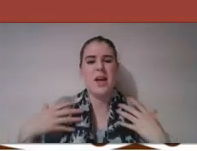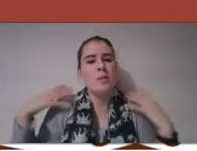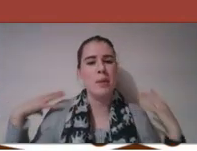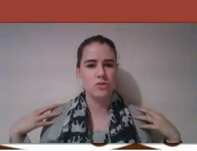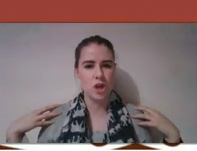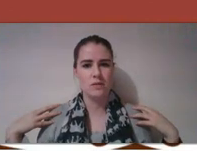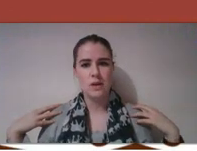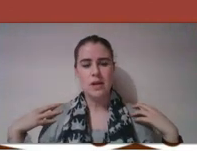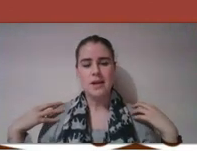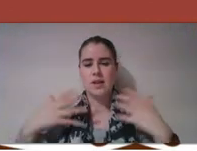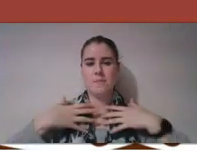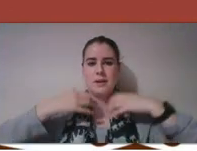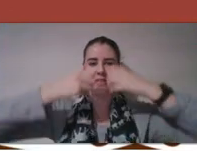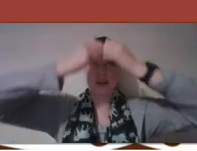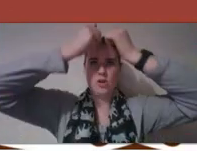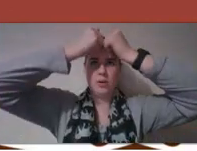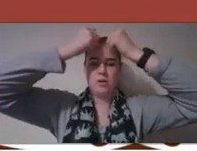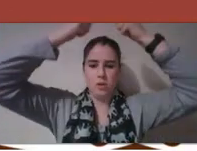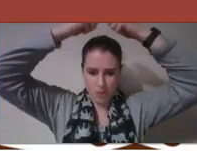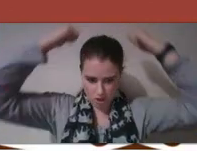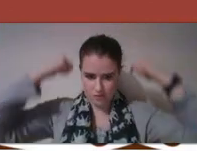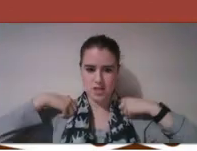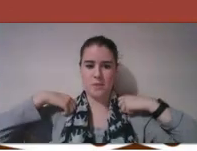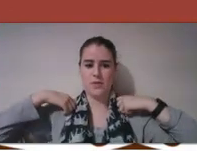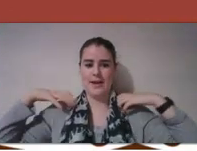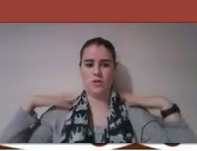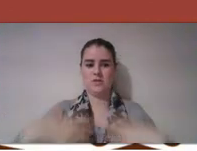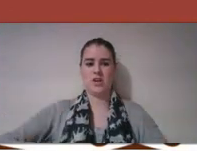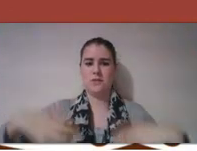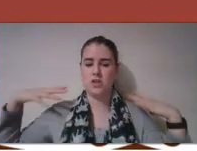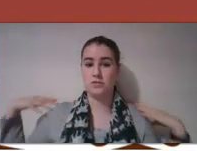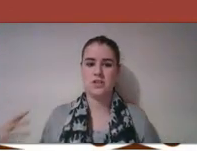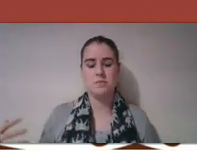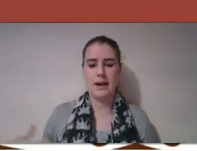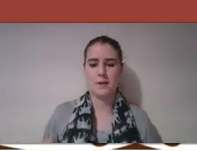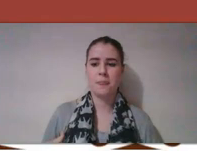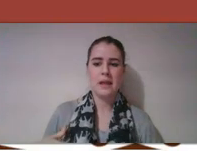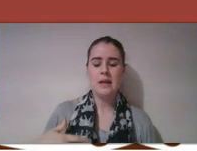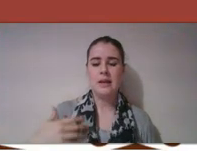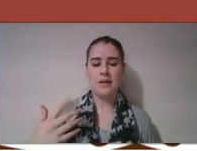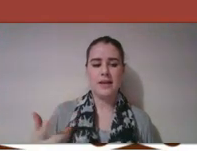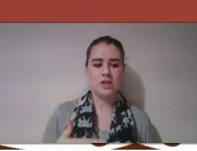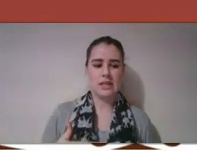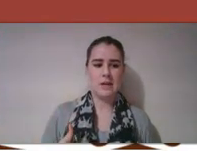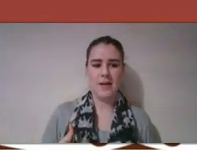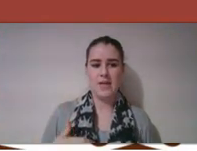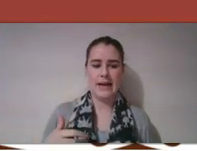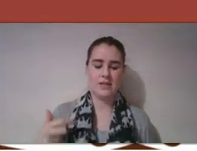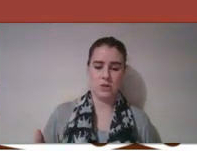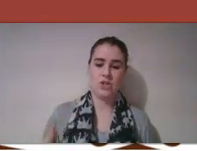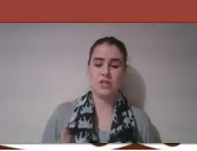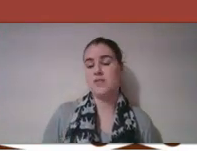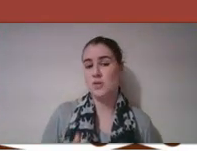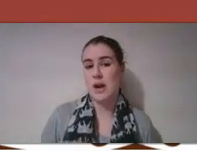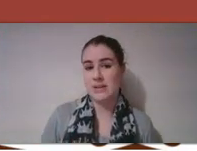shoulders, a bit like a poncho. So you know that big thing that you put over the top of your head and almost like covers you front and back. Now, the interesting thing about that